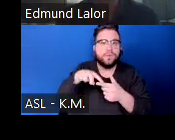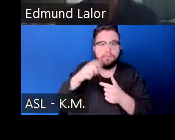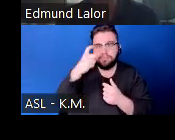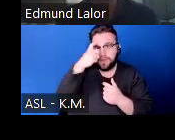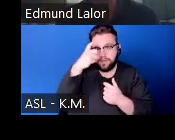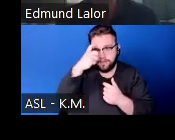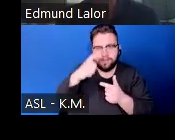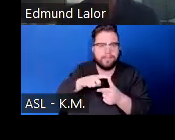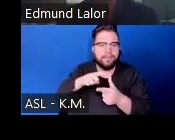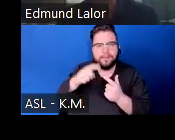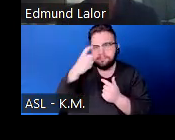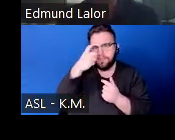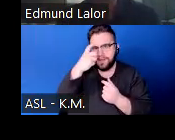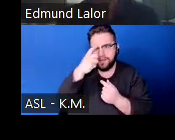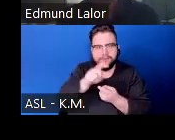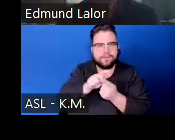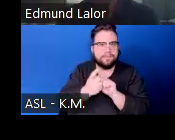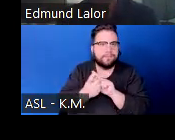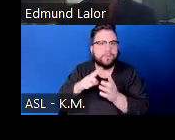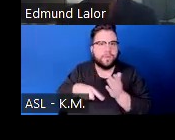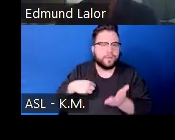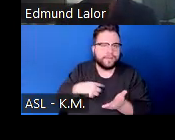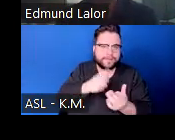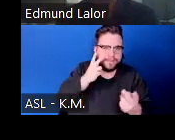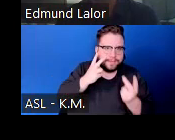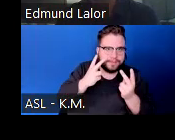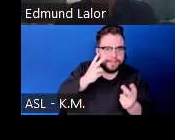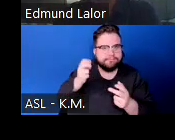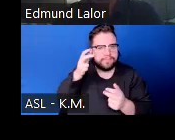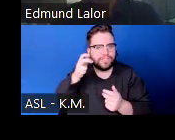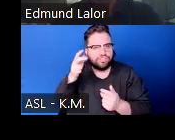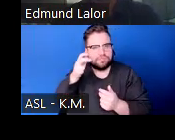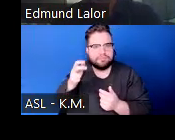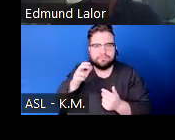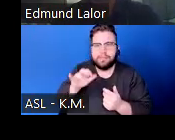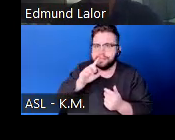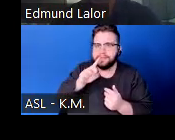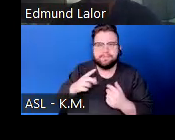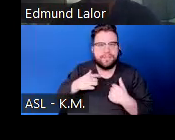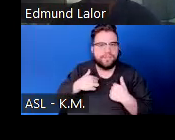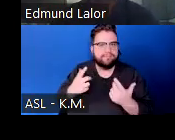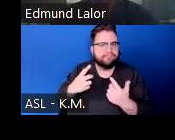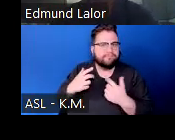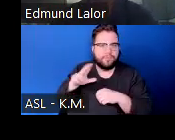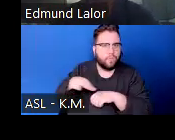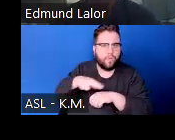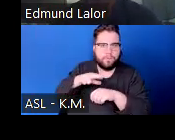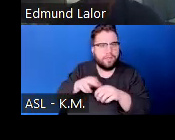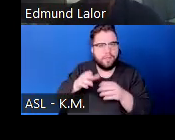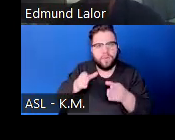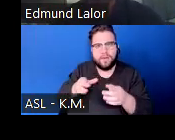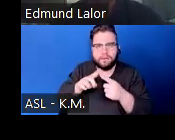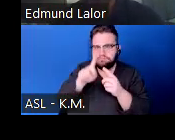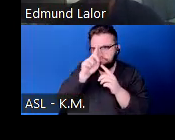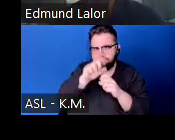then make sense of what it is that we're seeing and hearing. And this is the classic textbook view of sensory processing. And it's not to say that this is